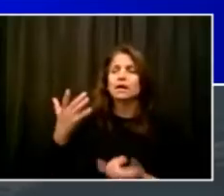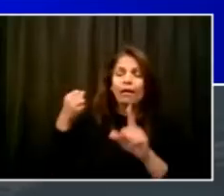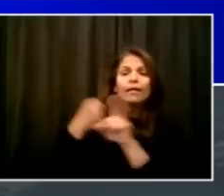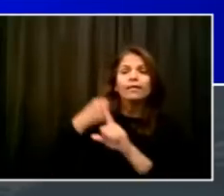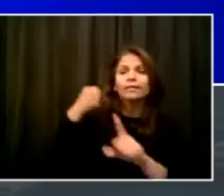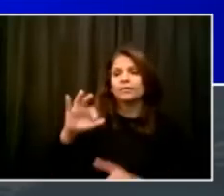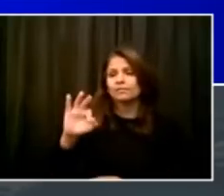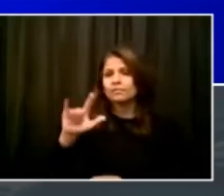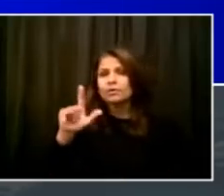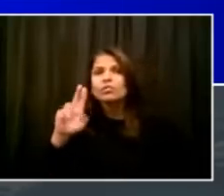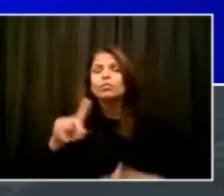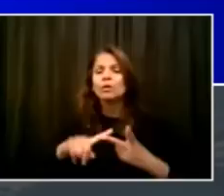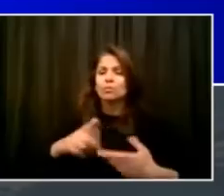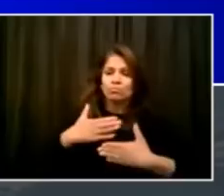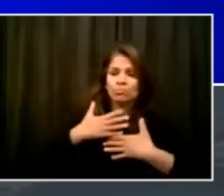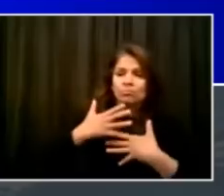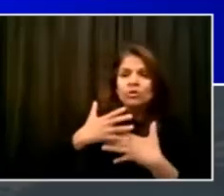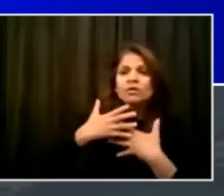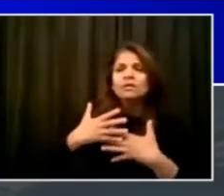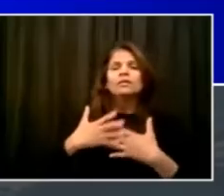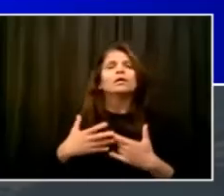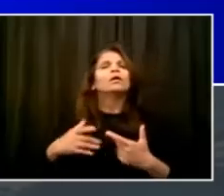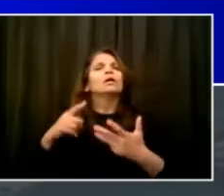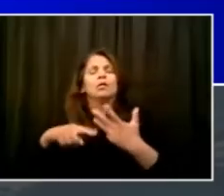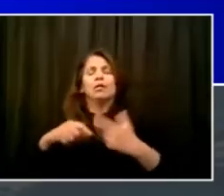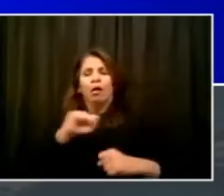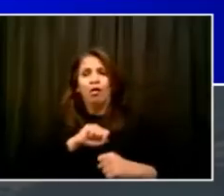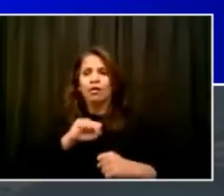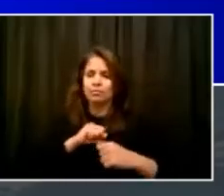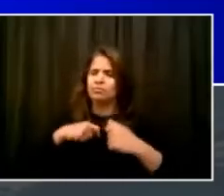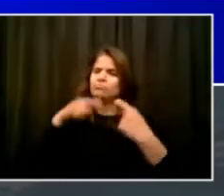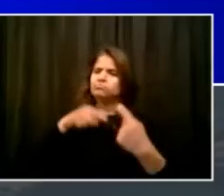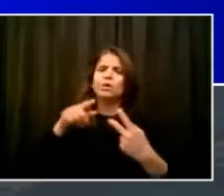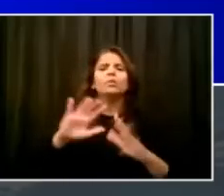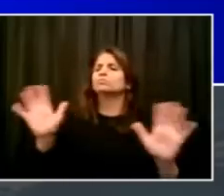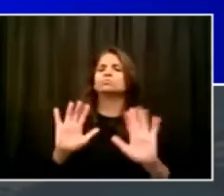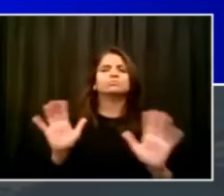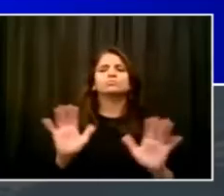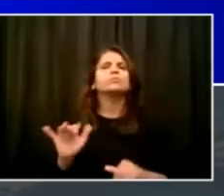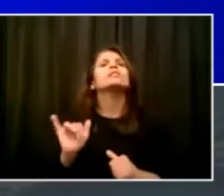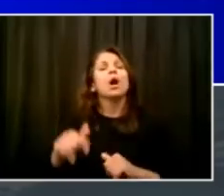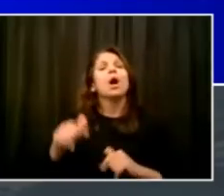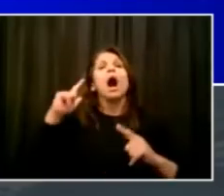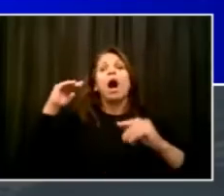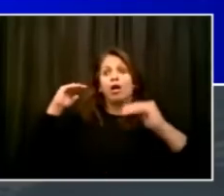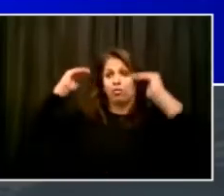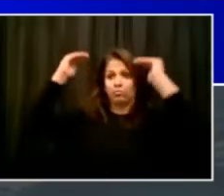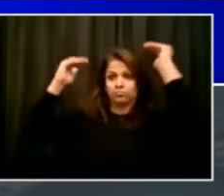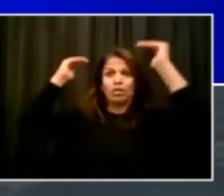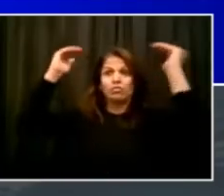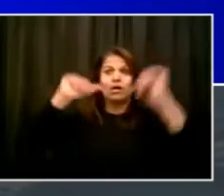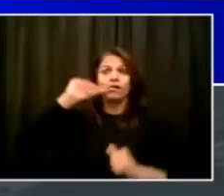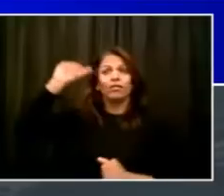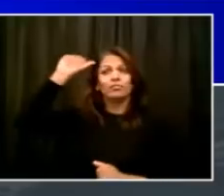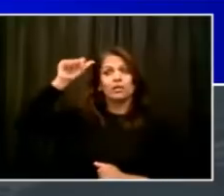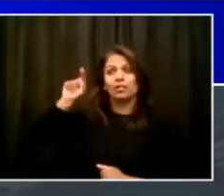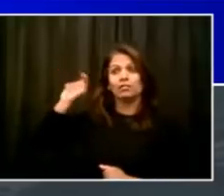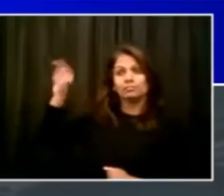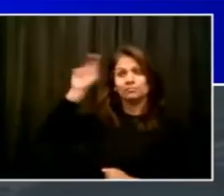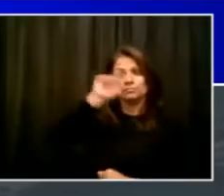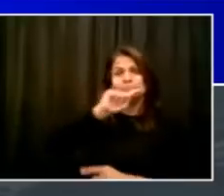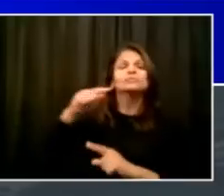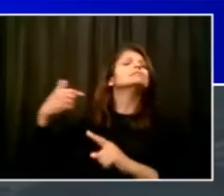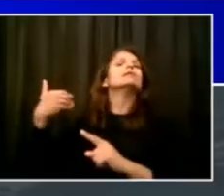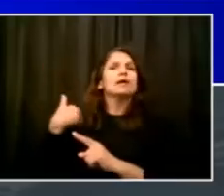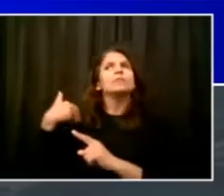A child who gets one of these diseases is likely to need to be hospitalized, and they're likely to be more susceptible